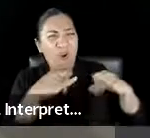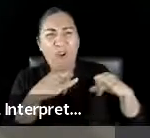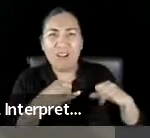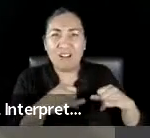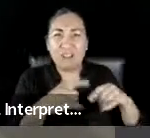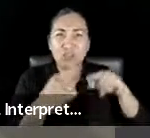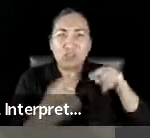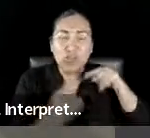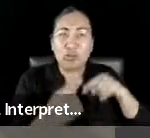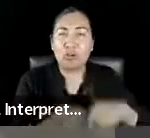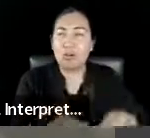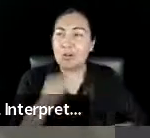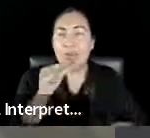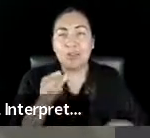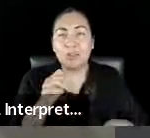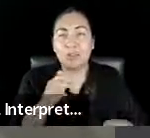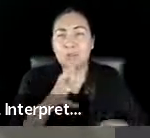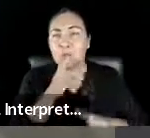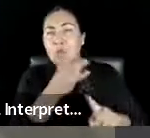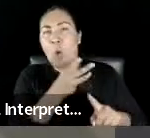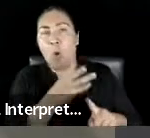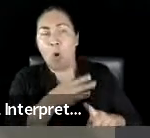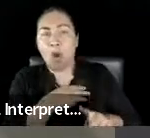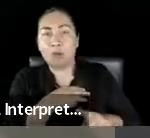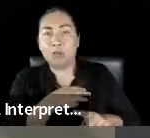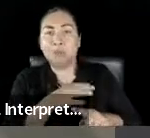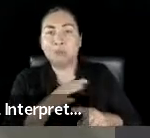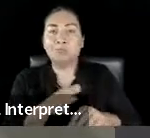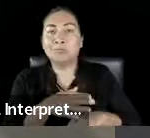from the discussions that,